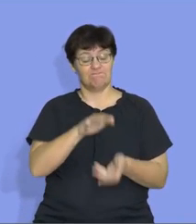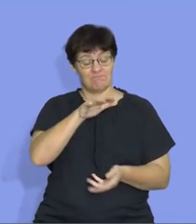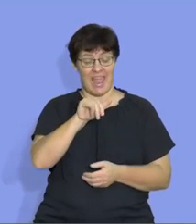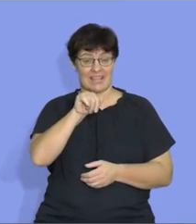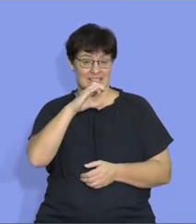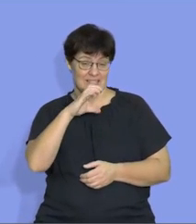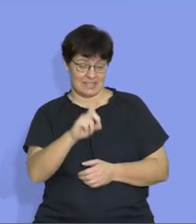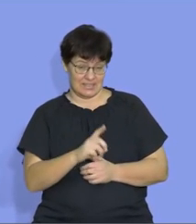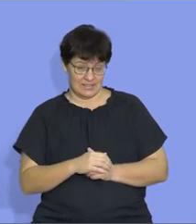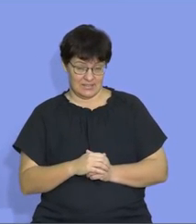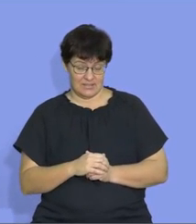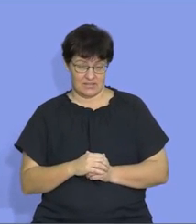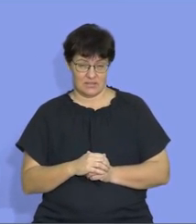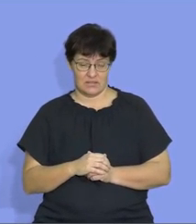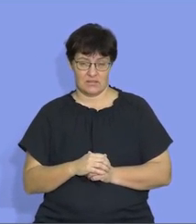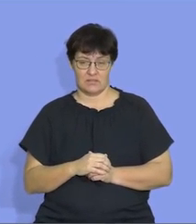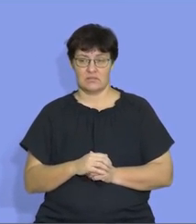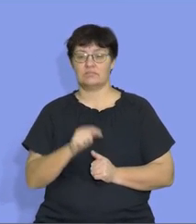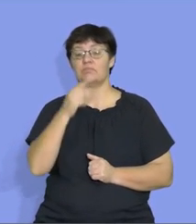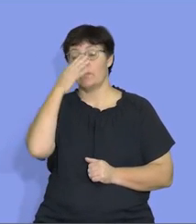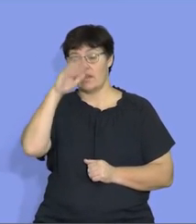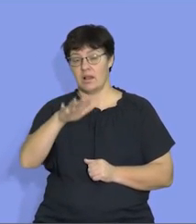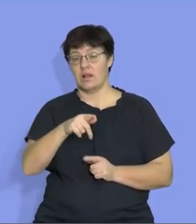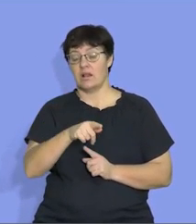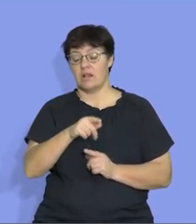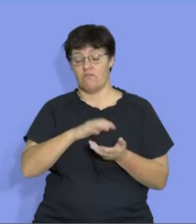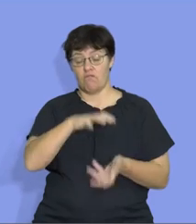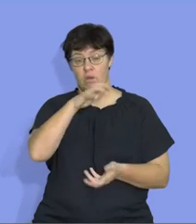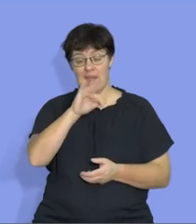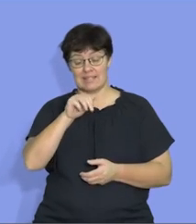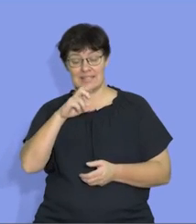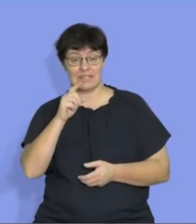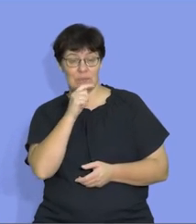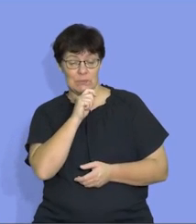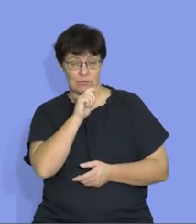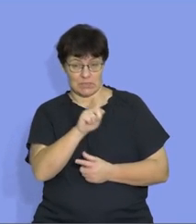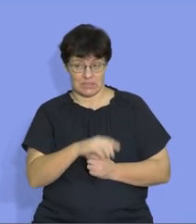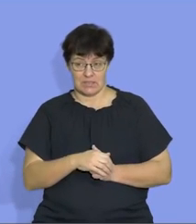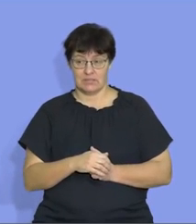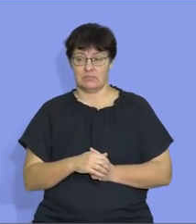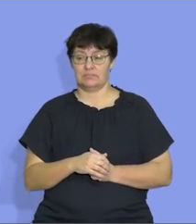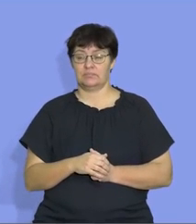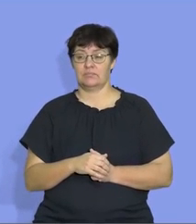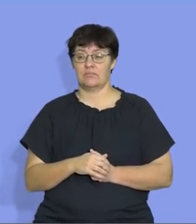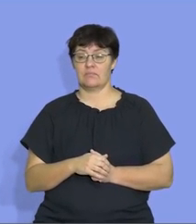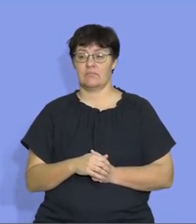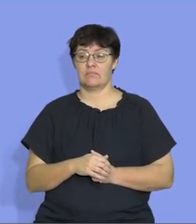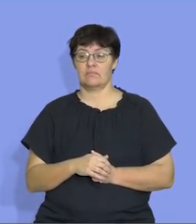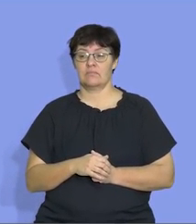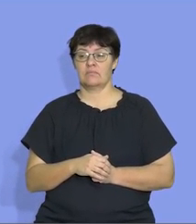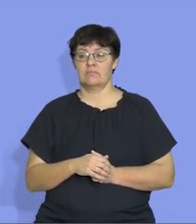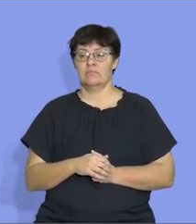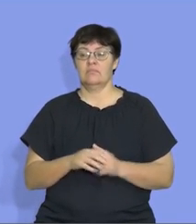we know that the volume of acid that was used, okay, is equals to